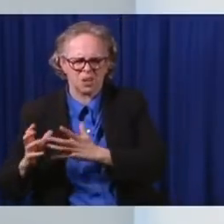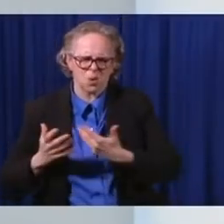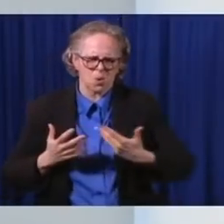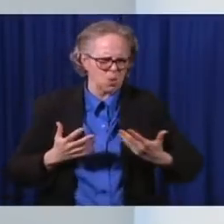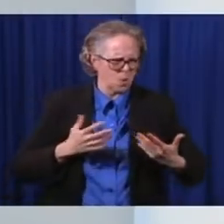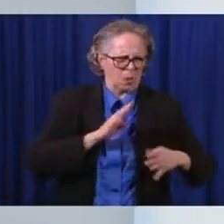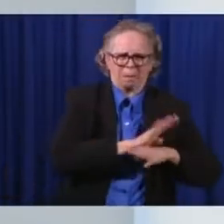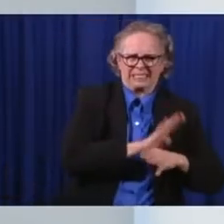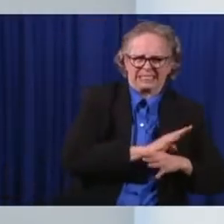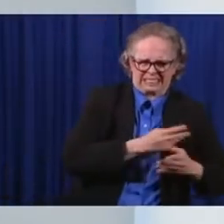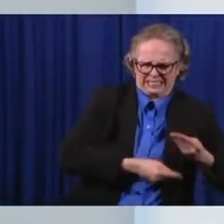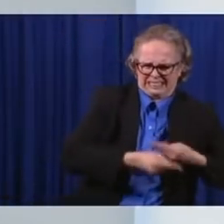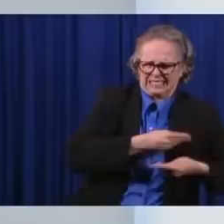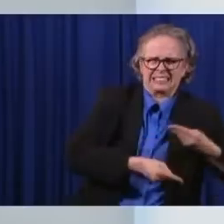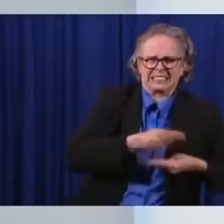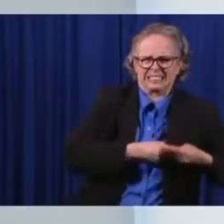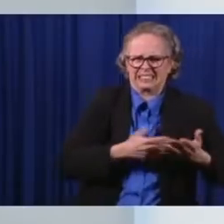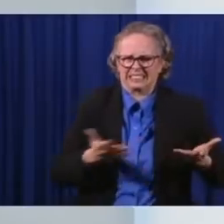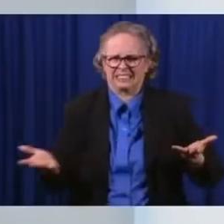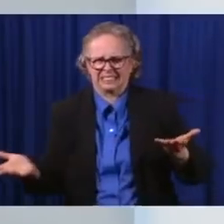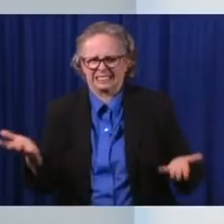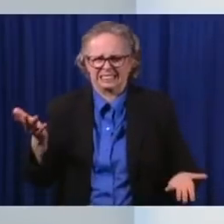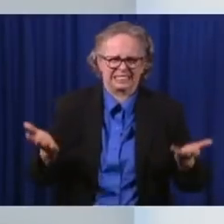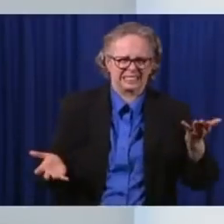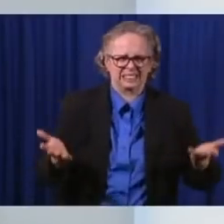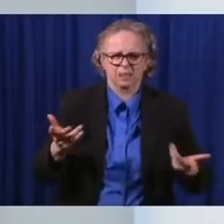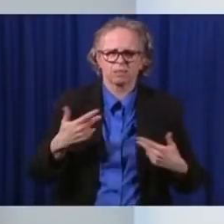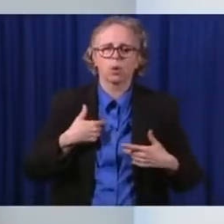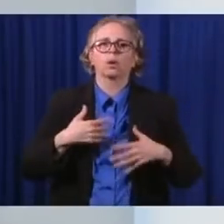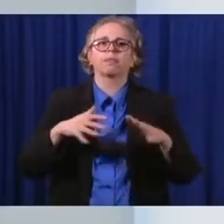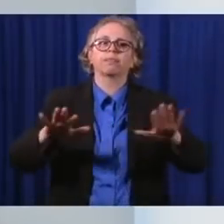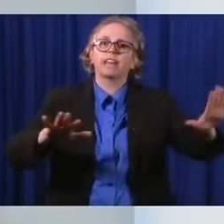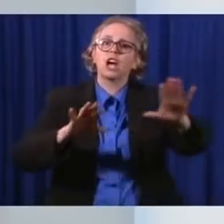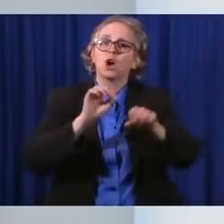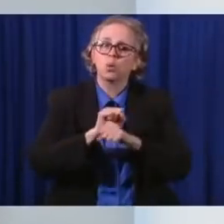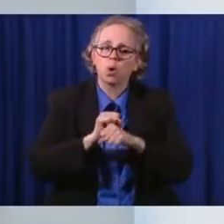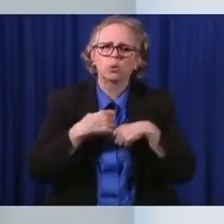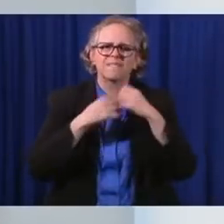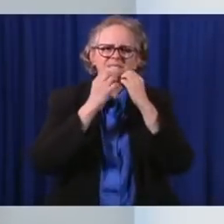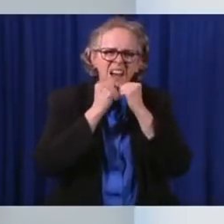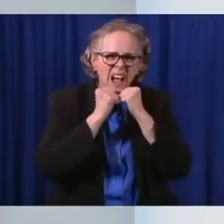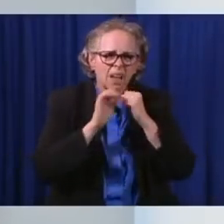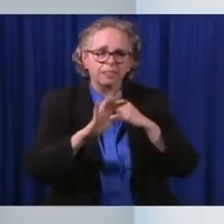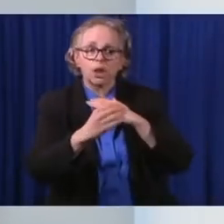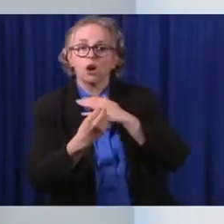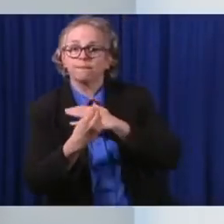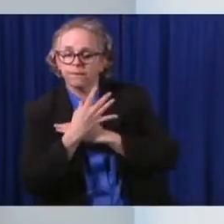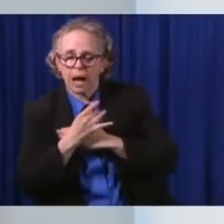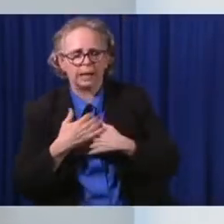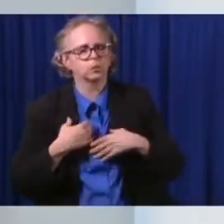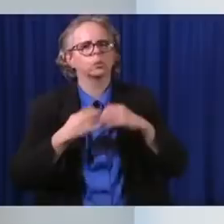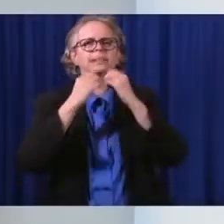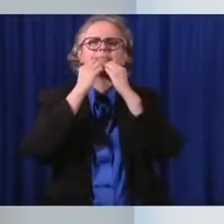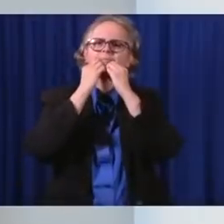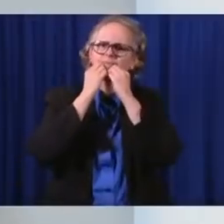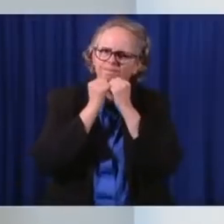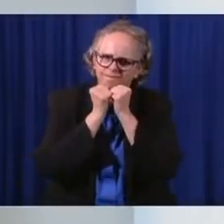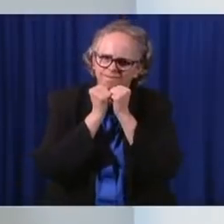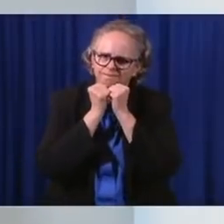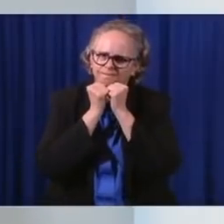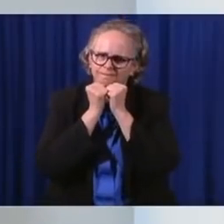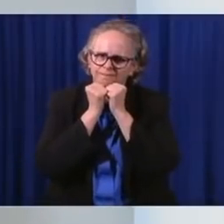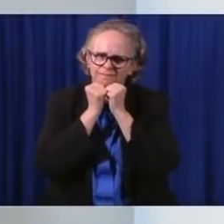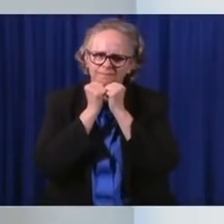we value your work and we value your advice on how we can help you get this right. We aim to be responsive